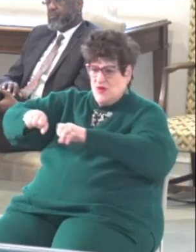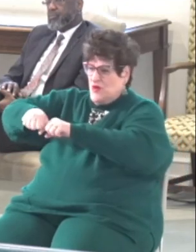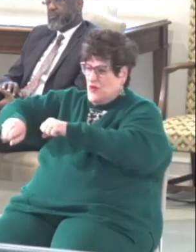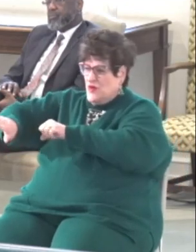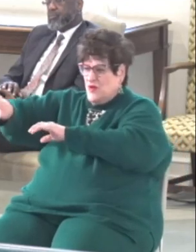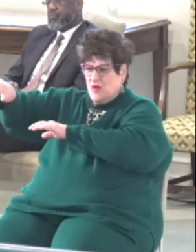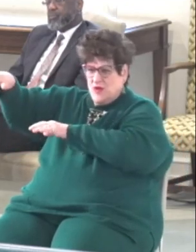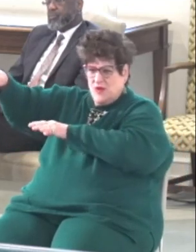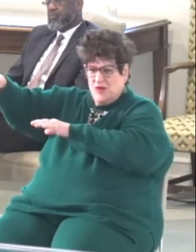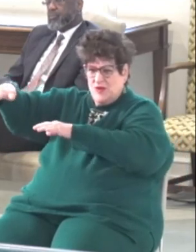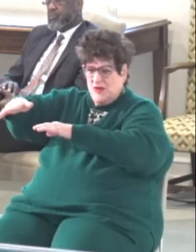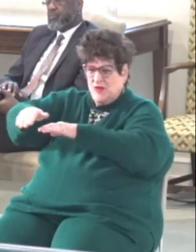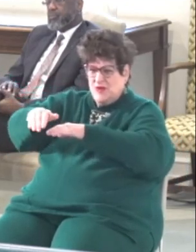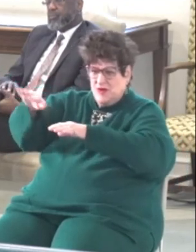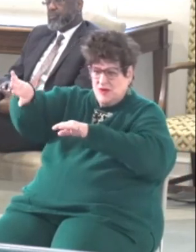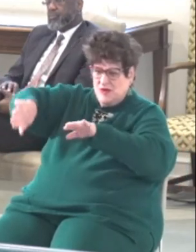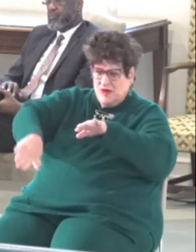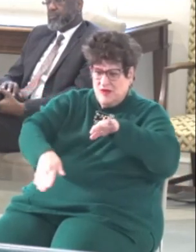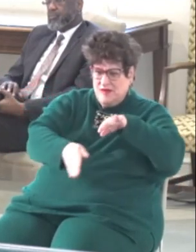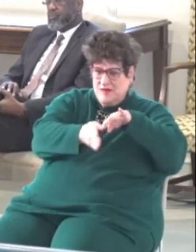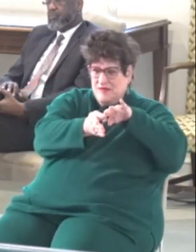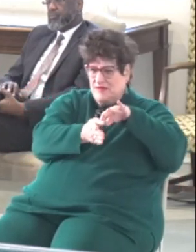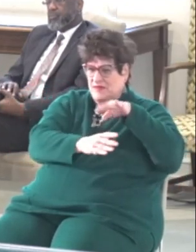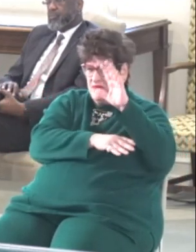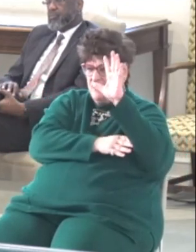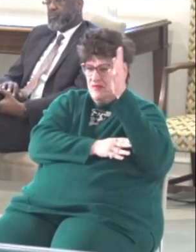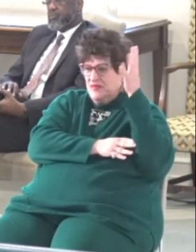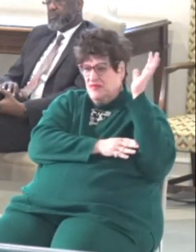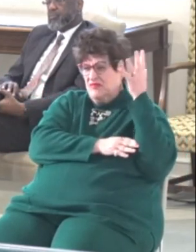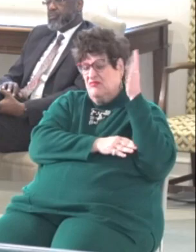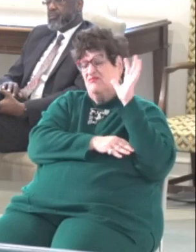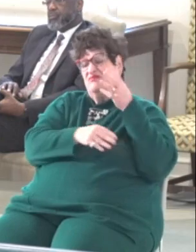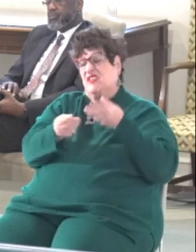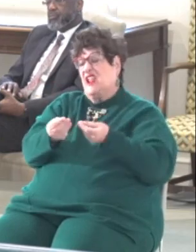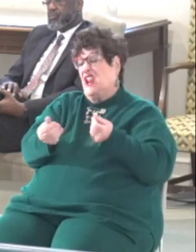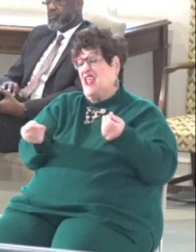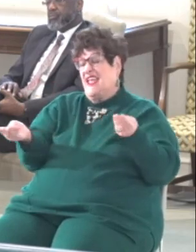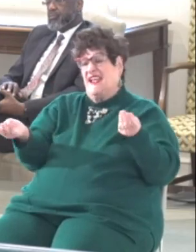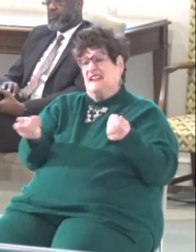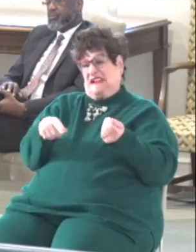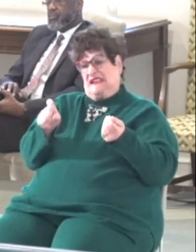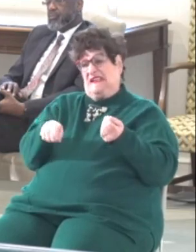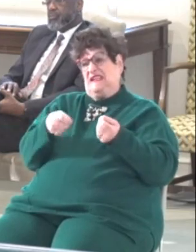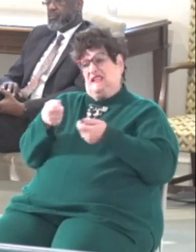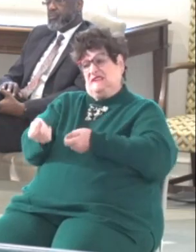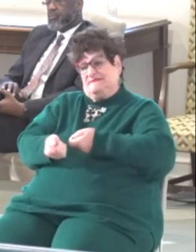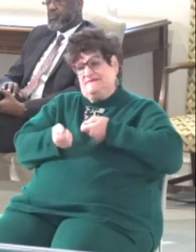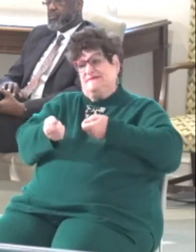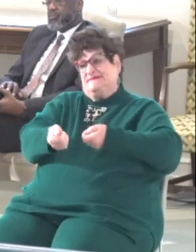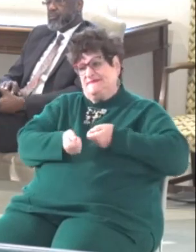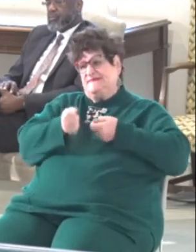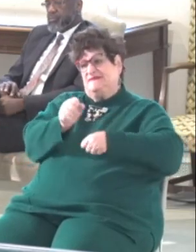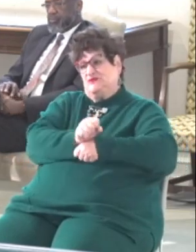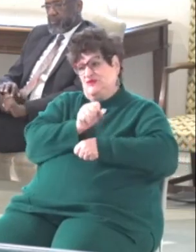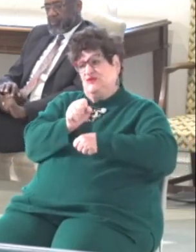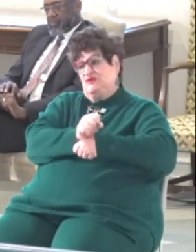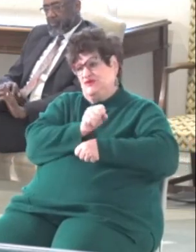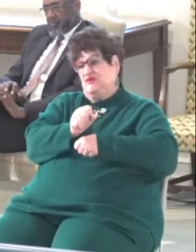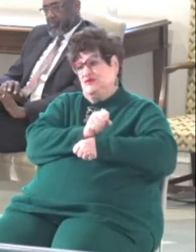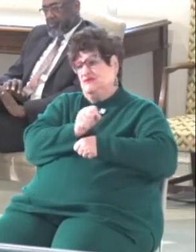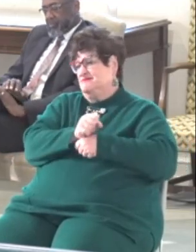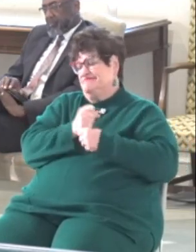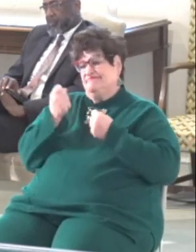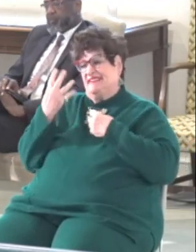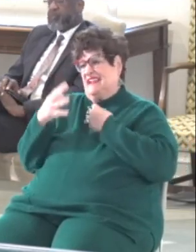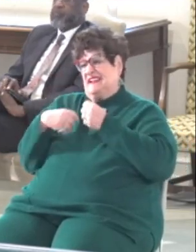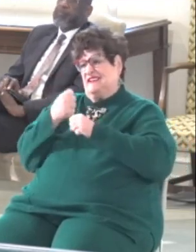Arkansas River. But this land needed a lot of work. It had been neglected over the years. And so my family invited friends